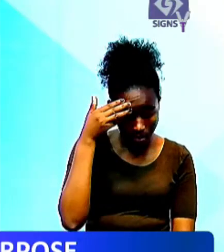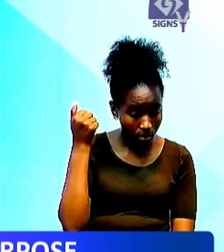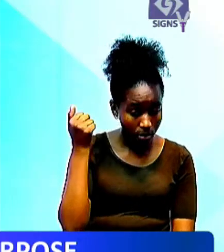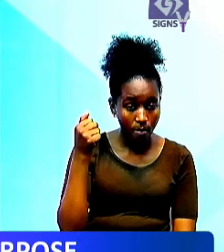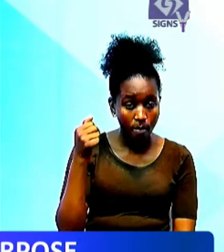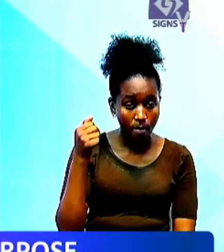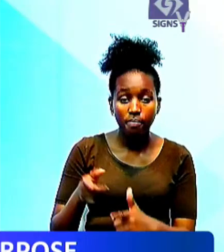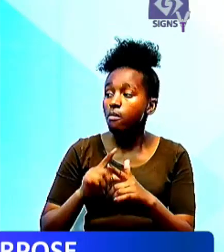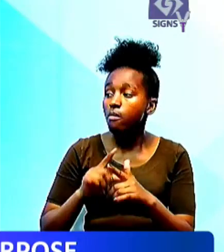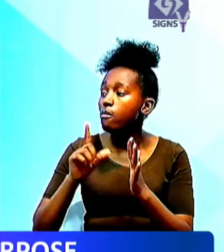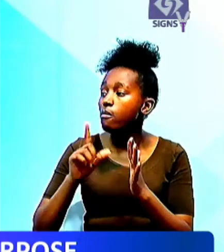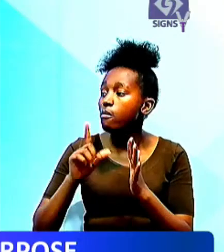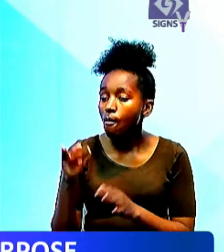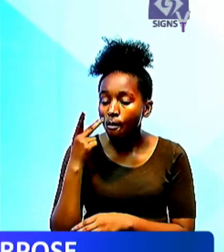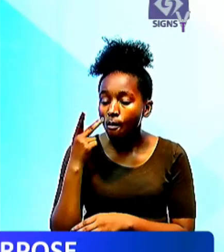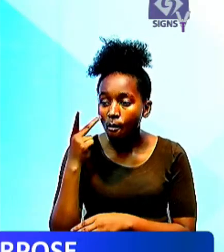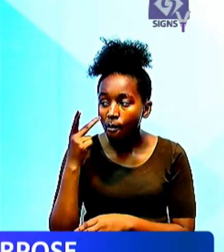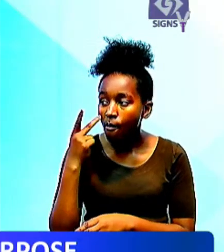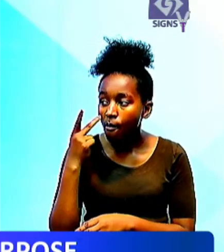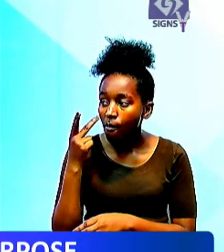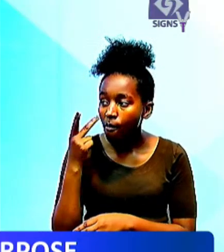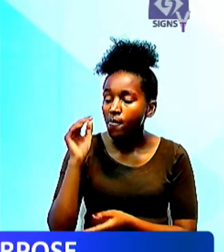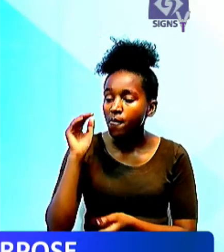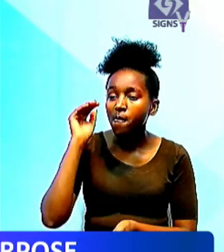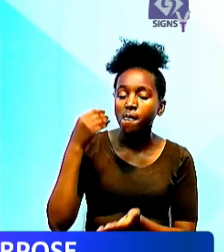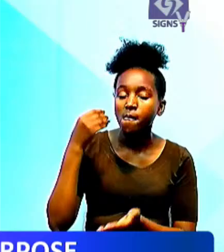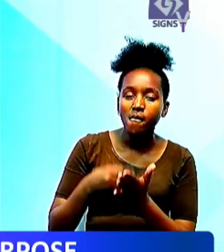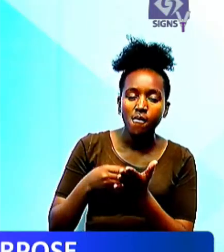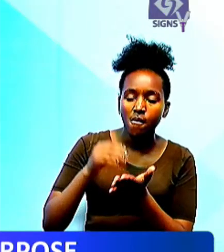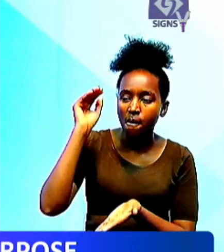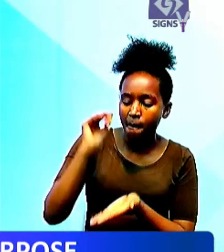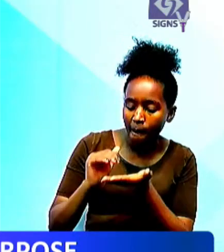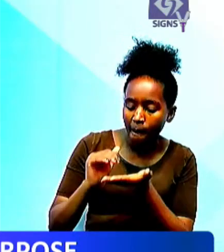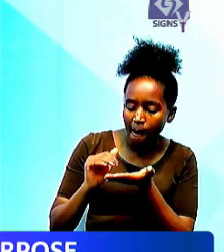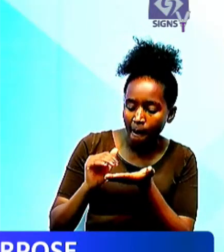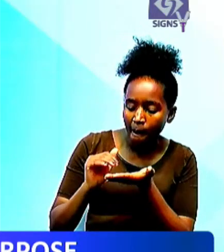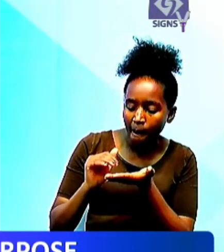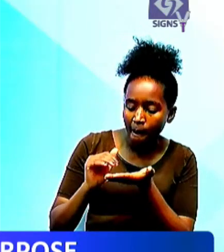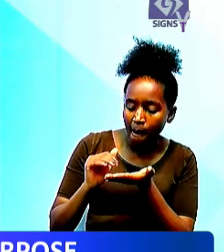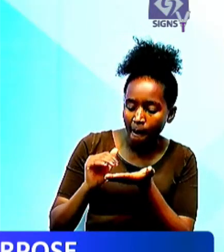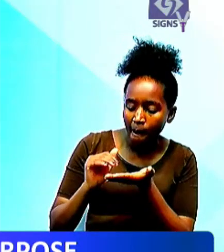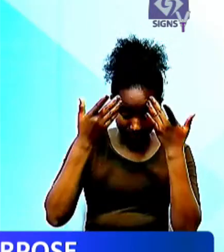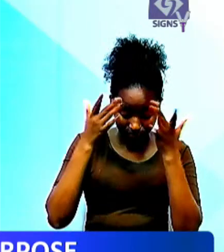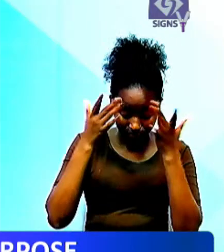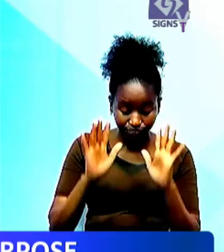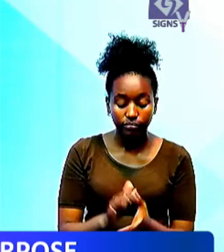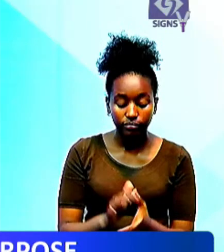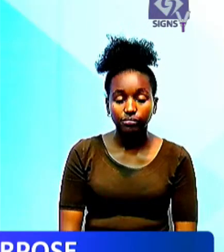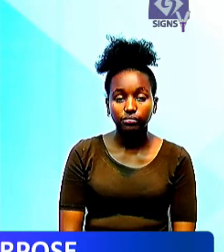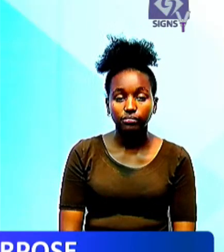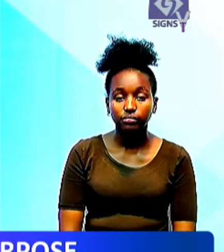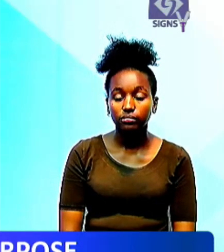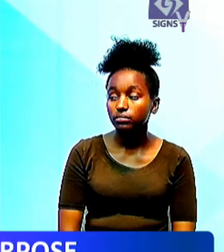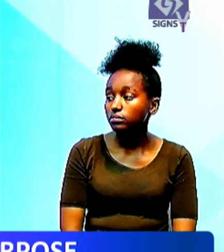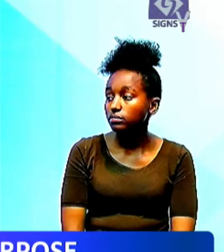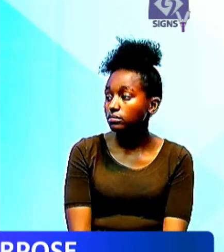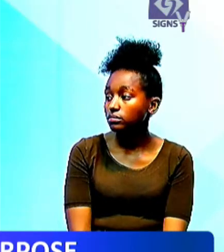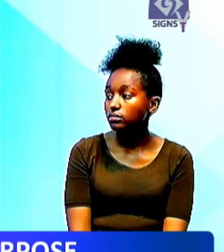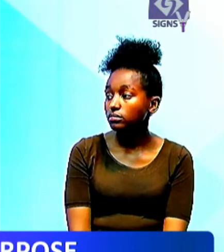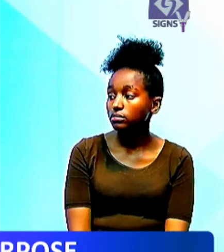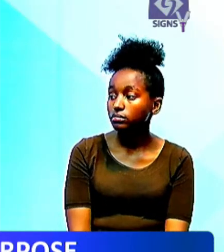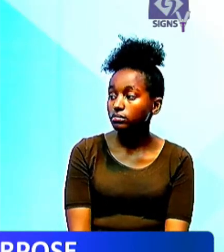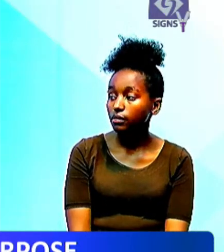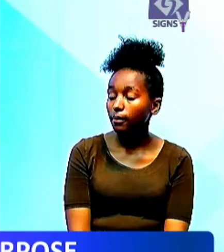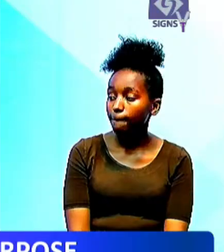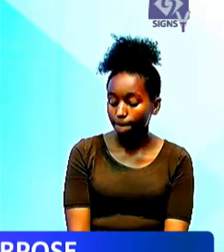the returns, they drop. You don't know. So that is a journey and that's why we have investment advisors where we